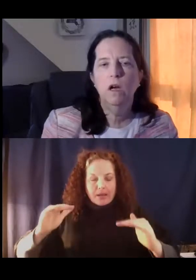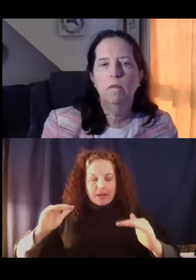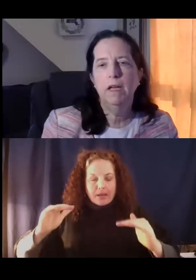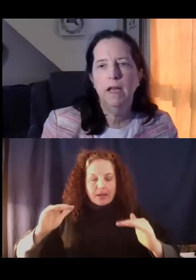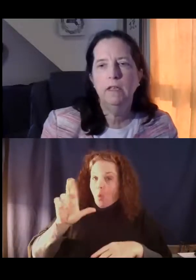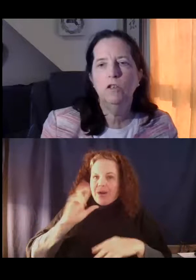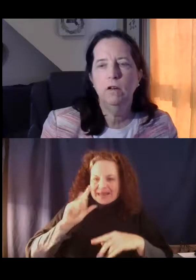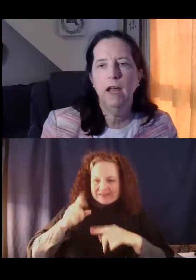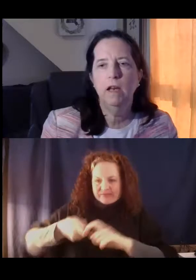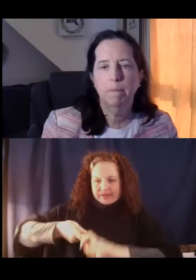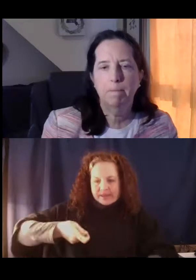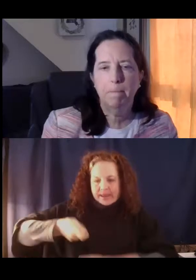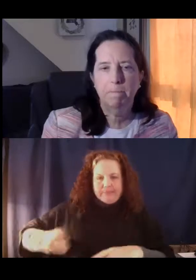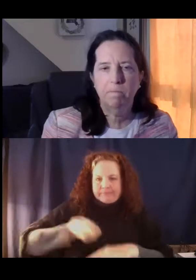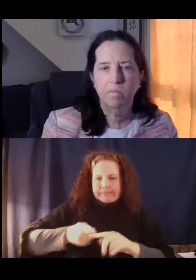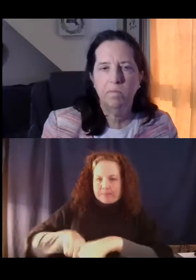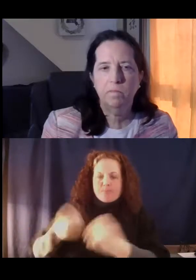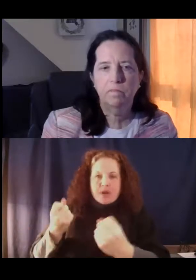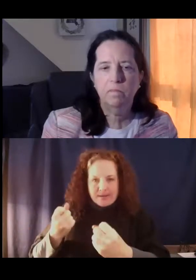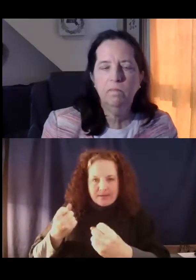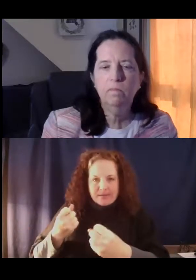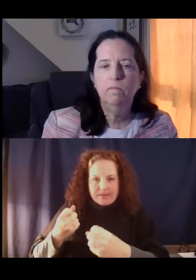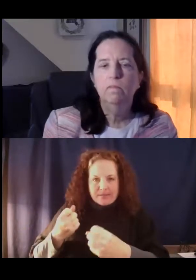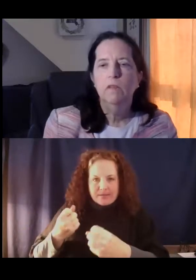use in case your cane breaks.